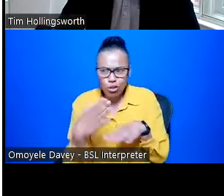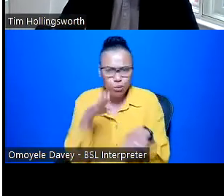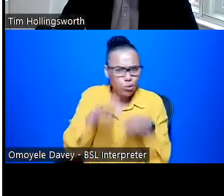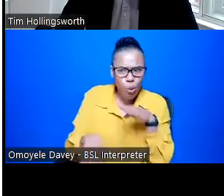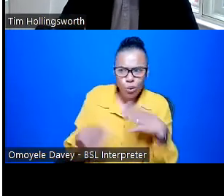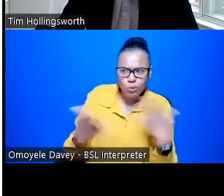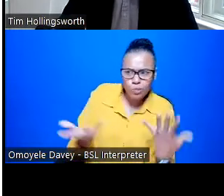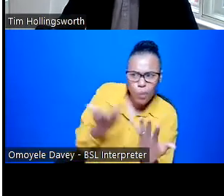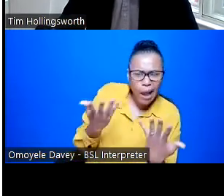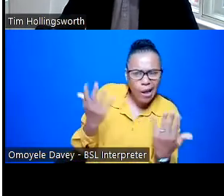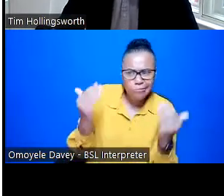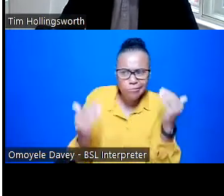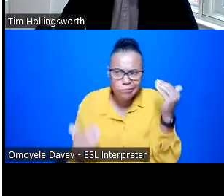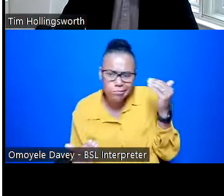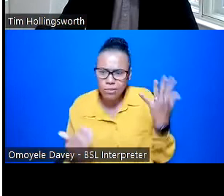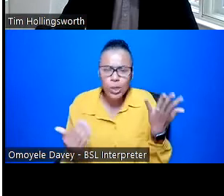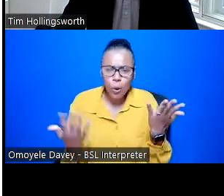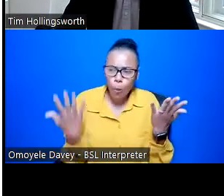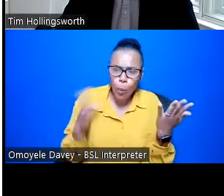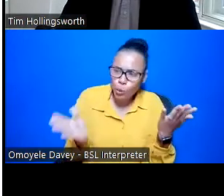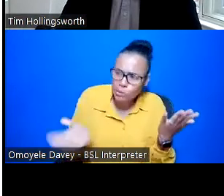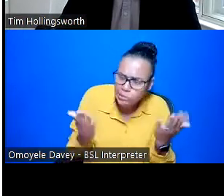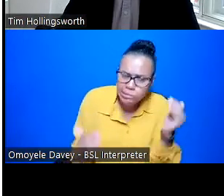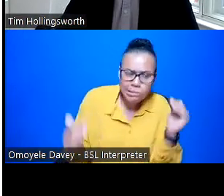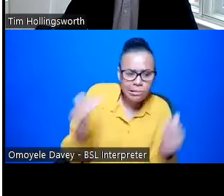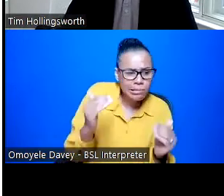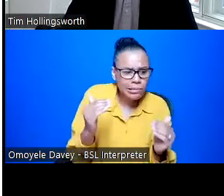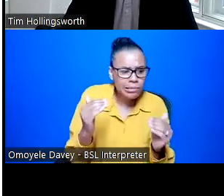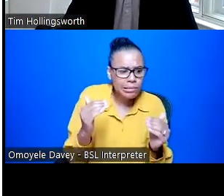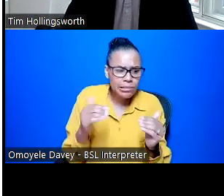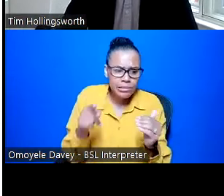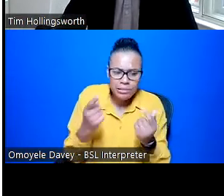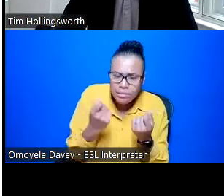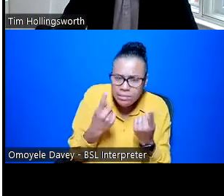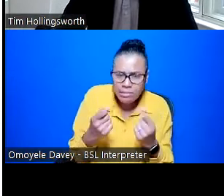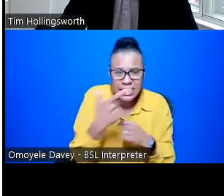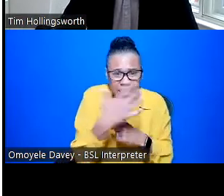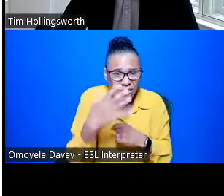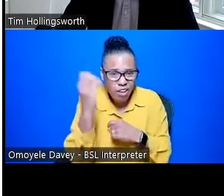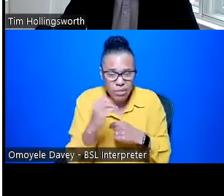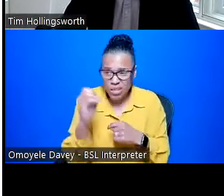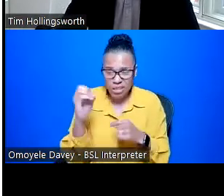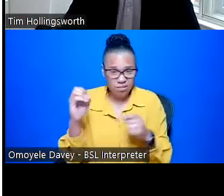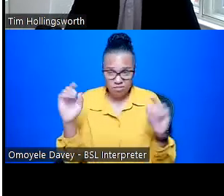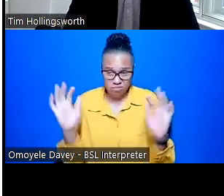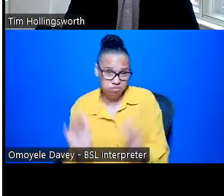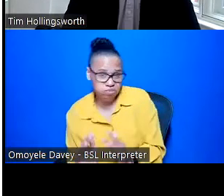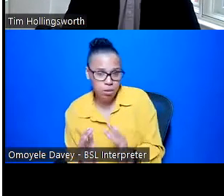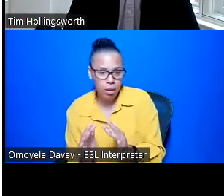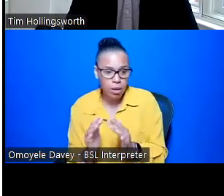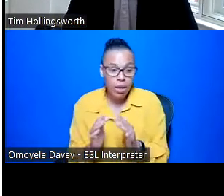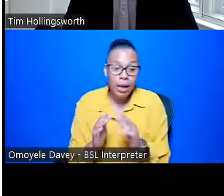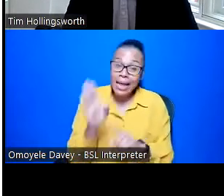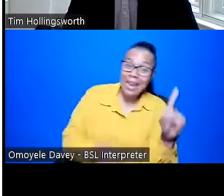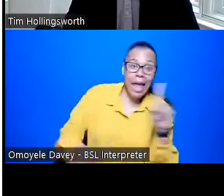as 75%, and the recognition that less than 1% are playing cricket at recreational level. Then you can also look